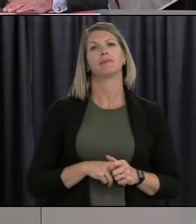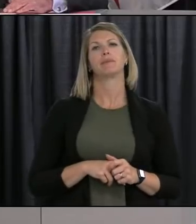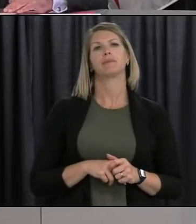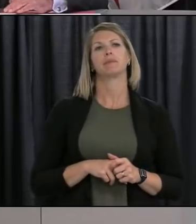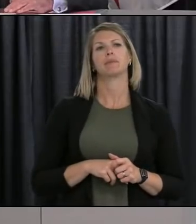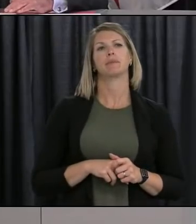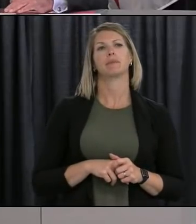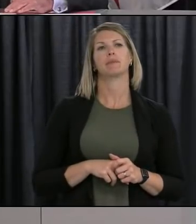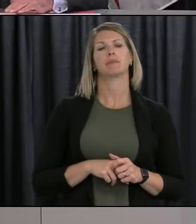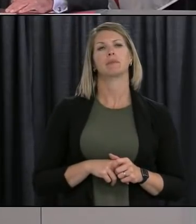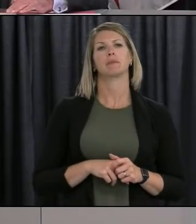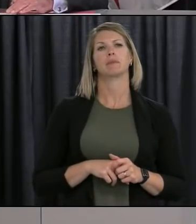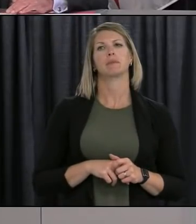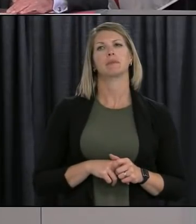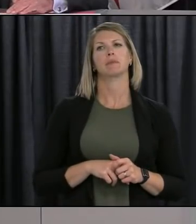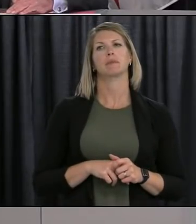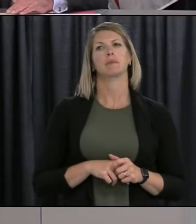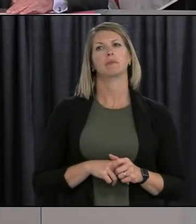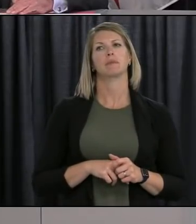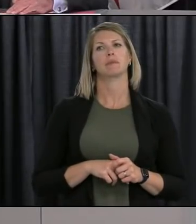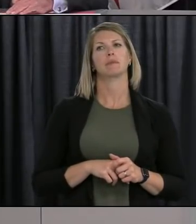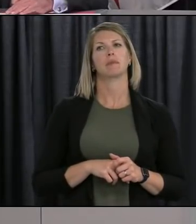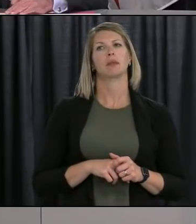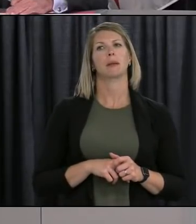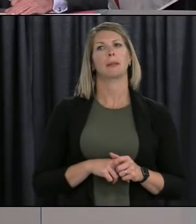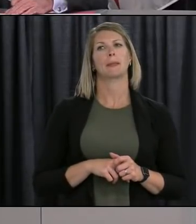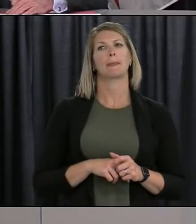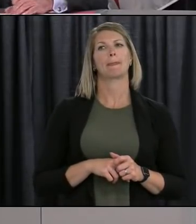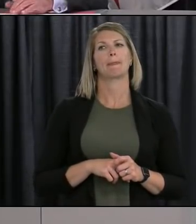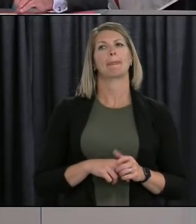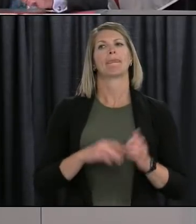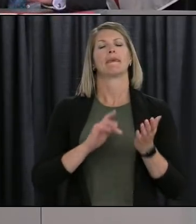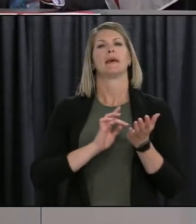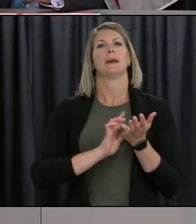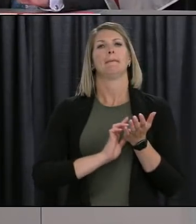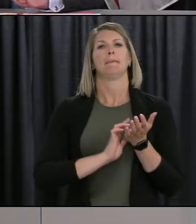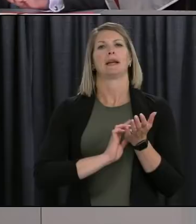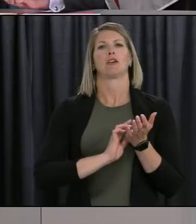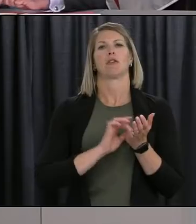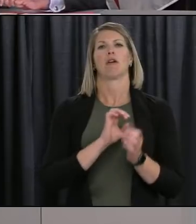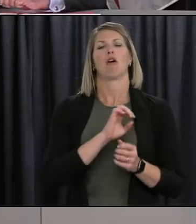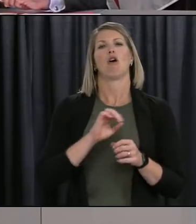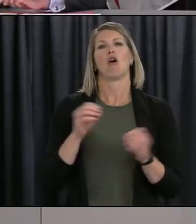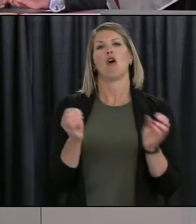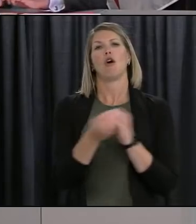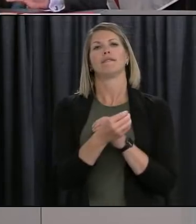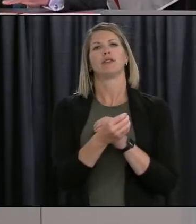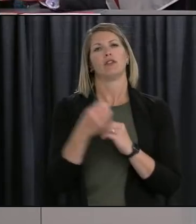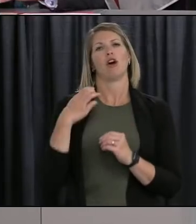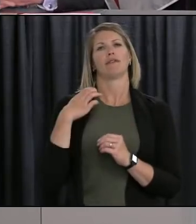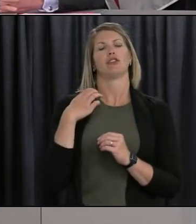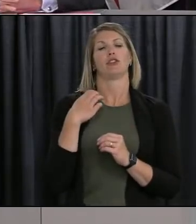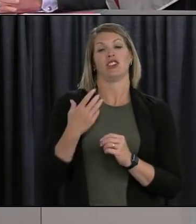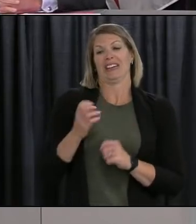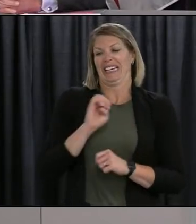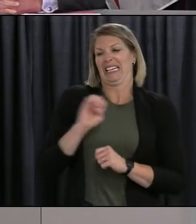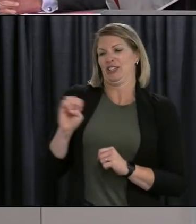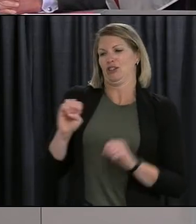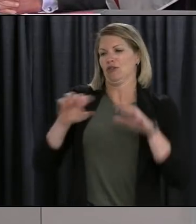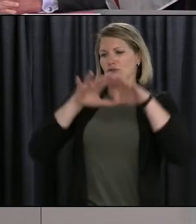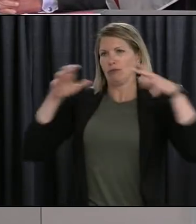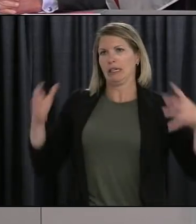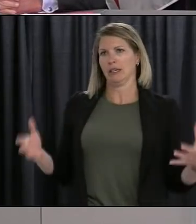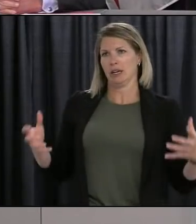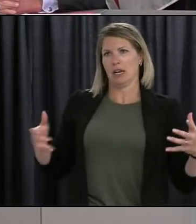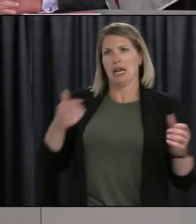region kind of sit down before this bubble and maybe discuss some of the guidelines as they vary so much province to province? For example, in